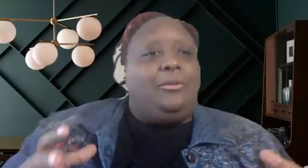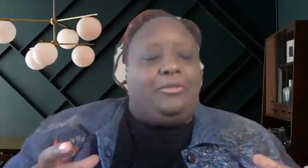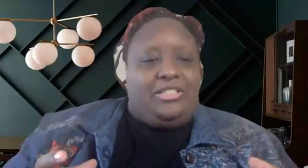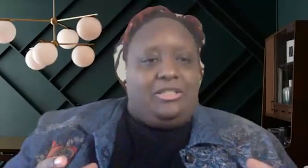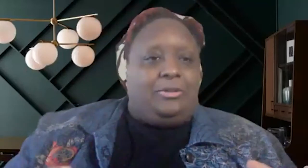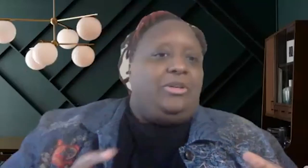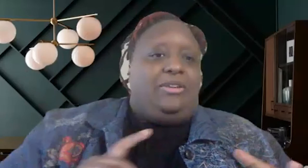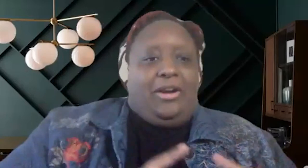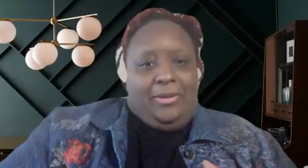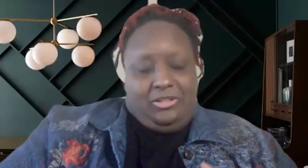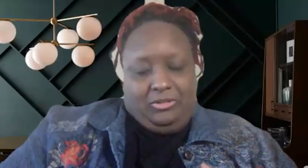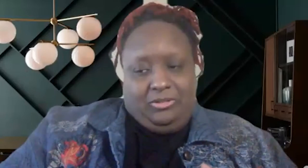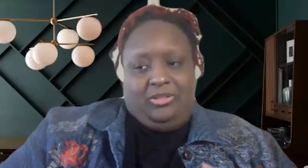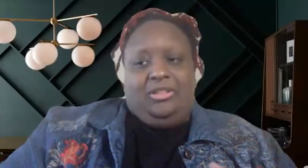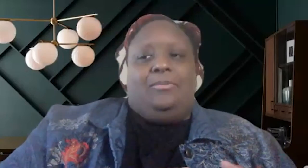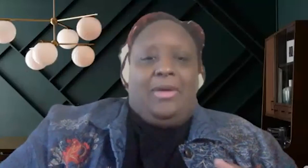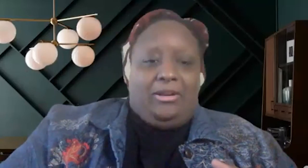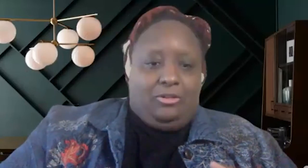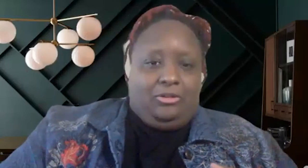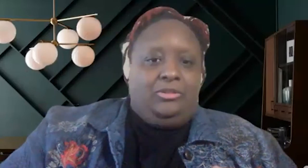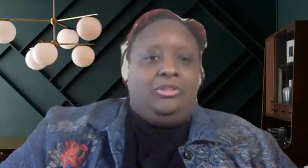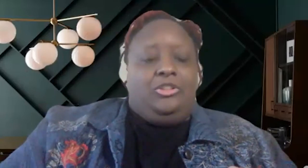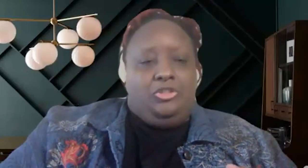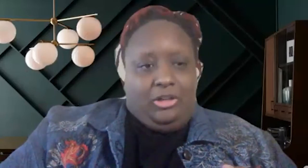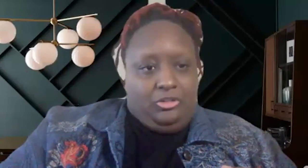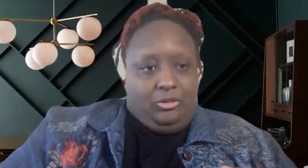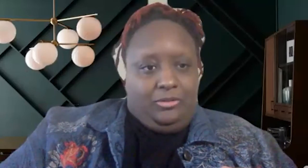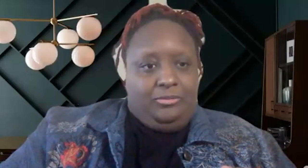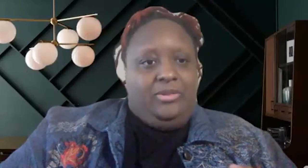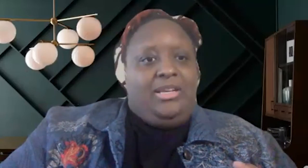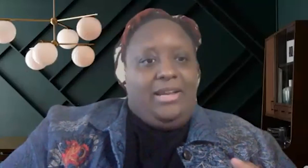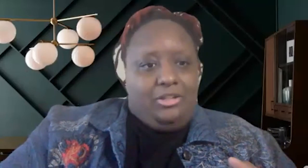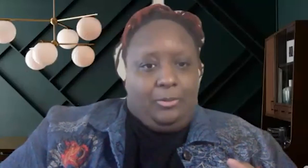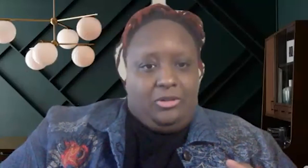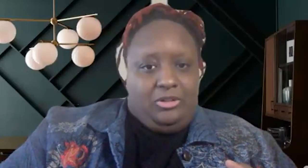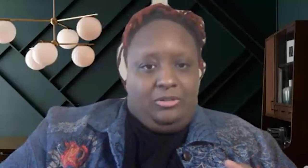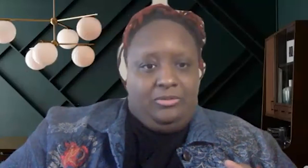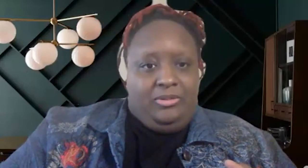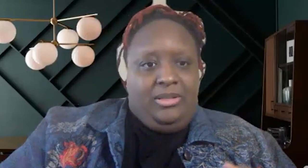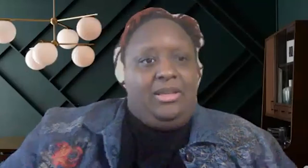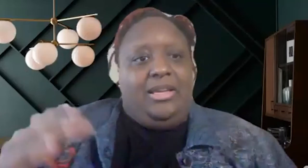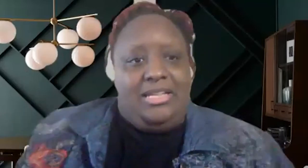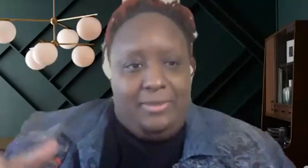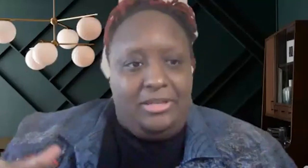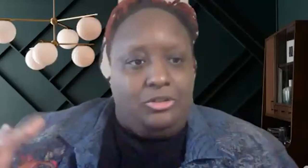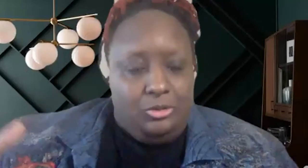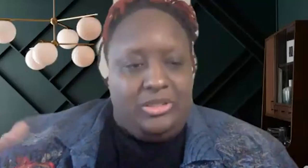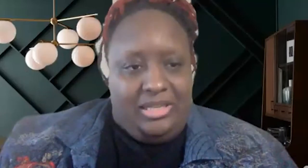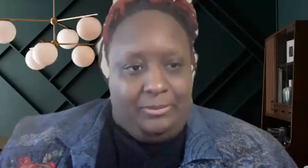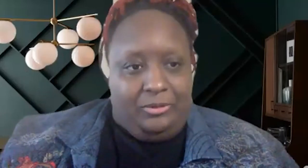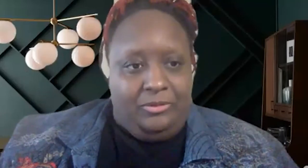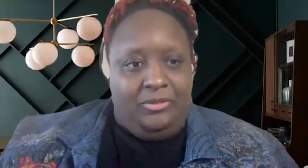Every form of racism, including environmental, medical, structural, interpersonal, is meant